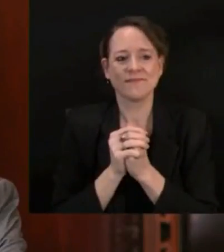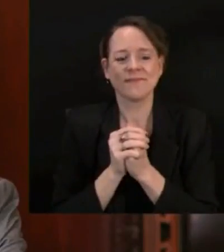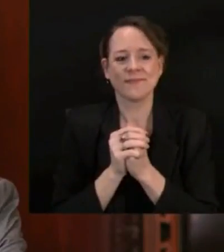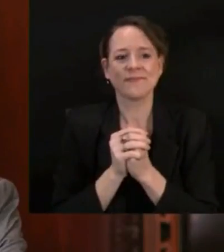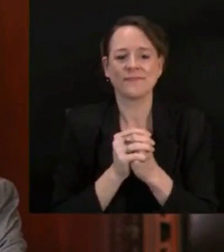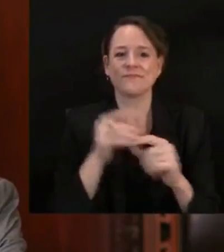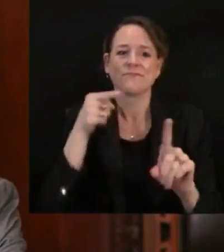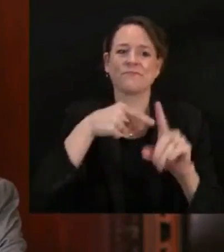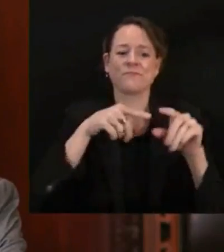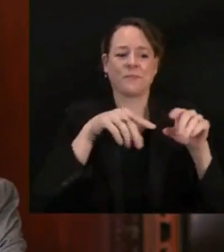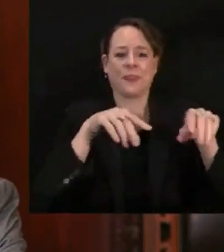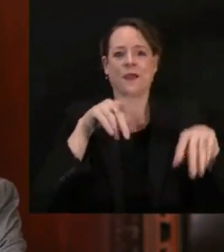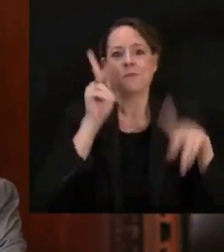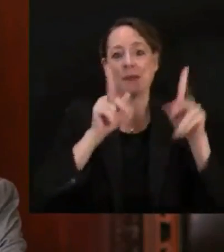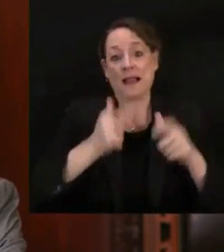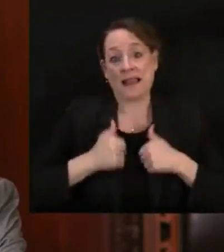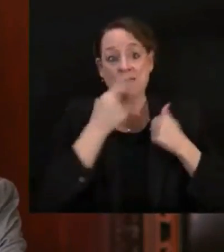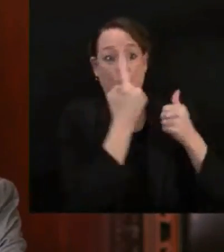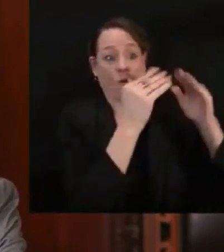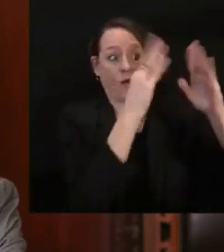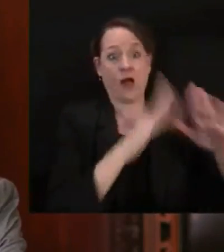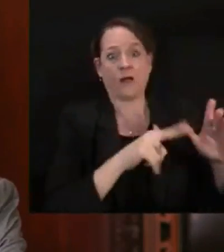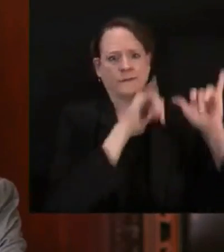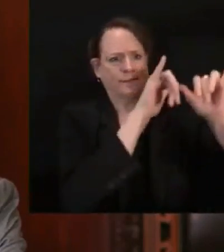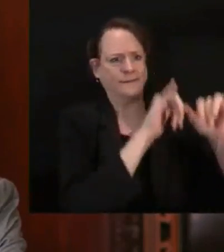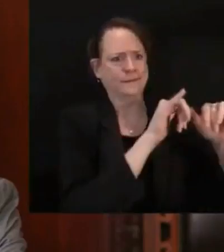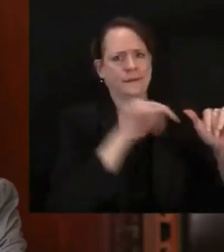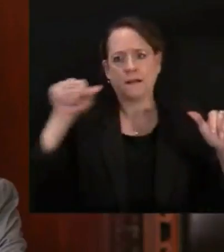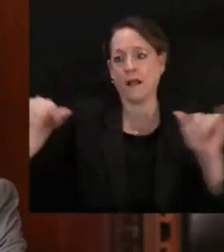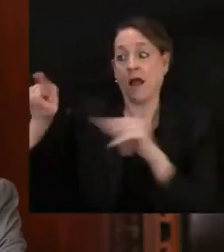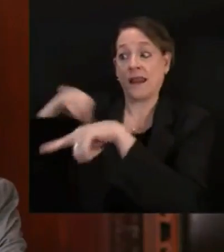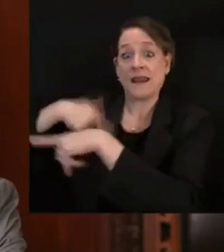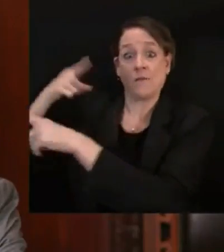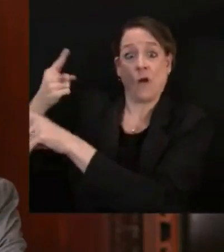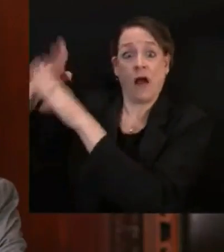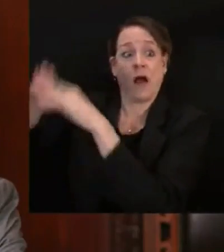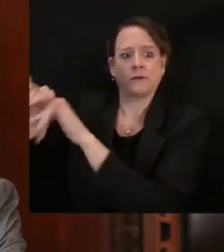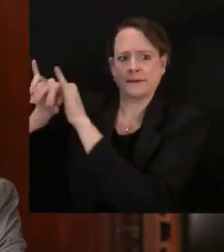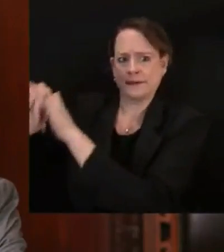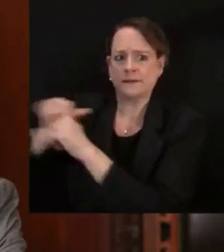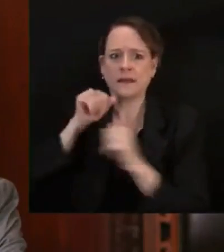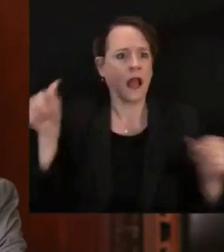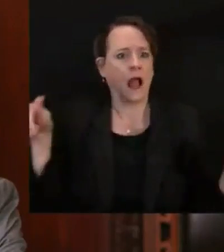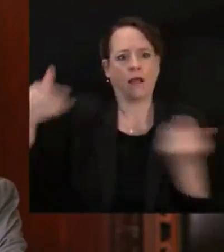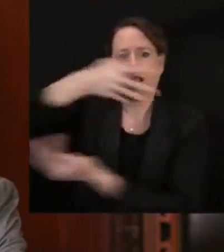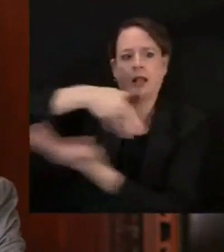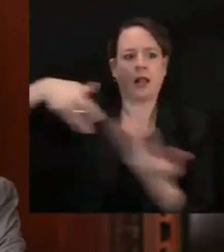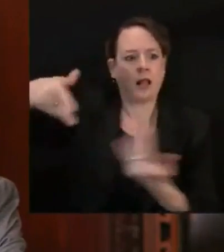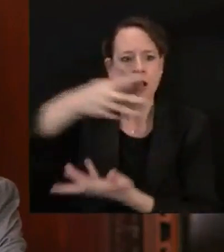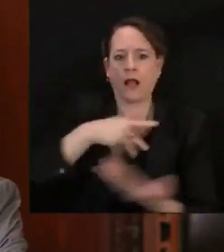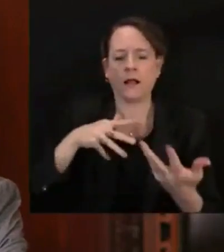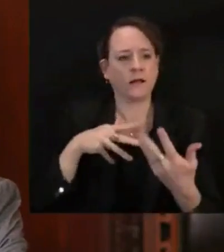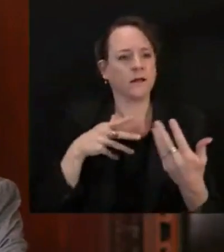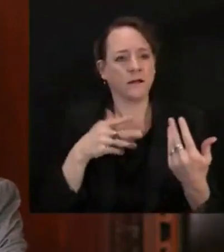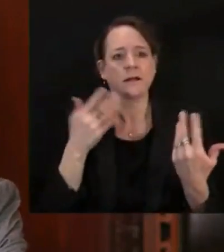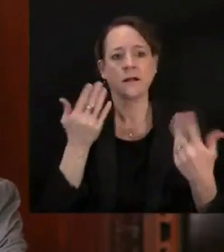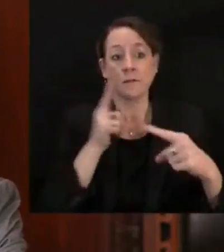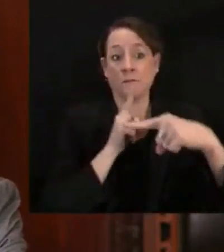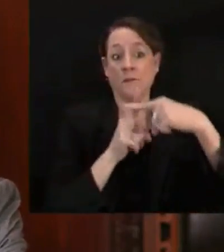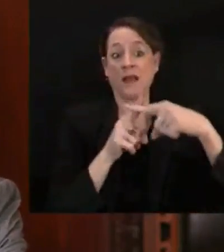into 10, so please don't risk it. Celebrate small this year, and let's hope for bigger and brighter celebrations in the new